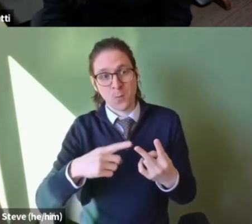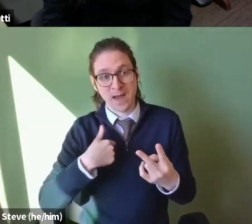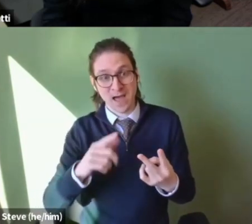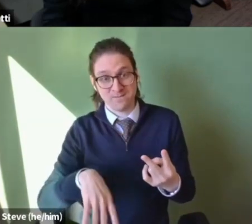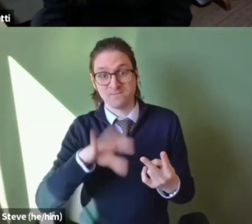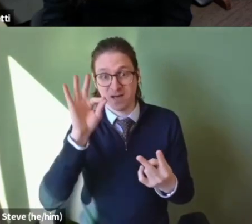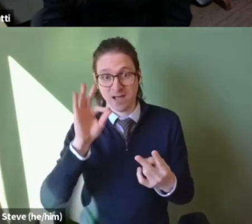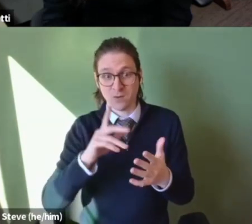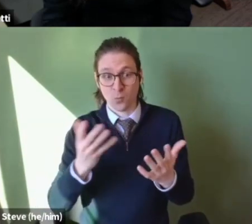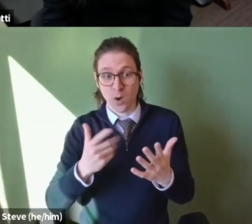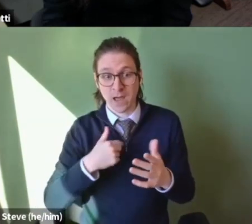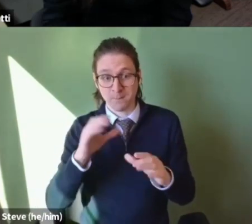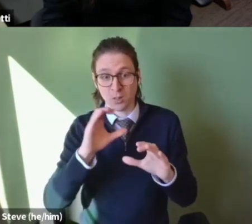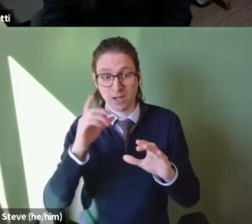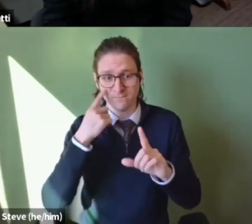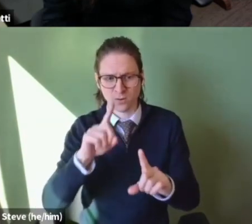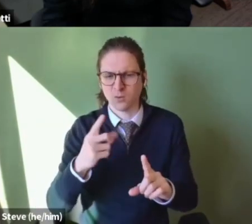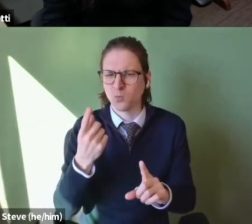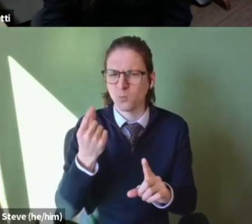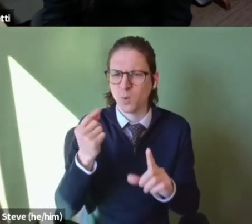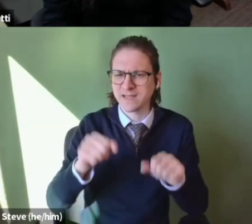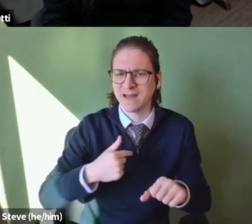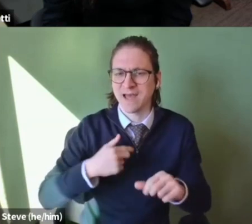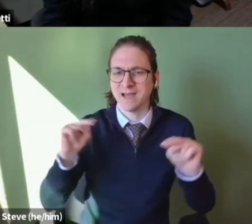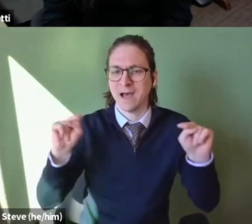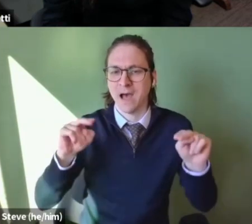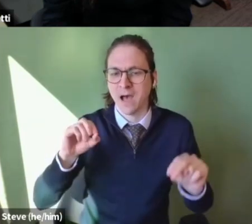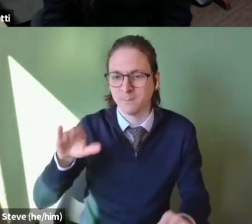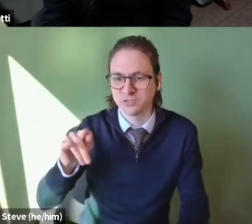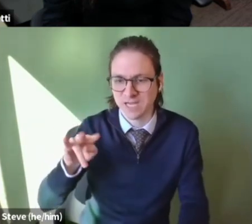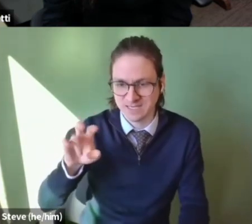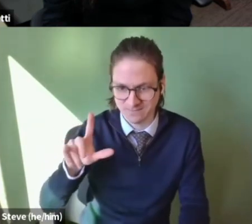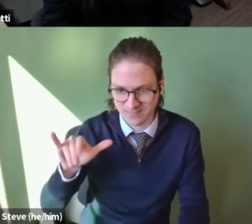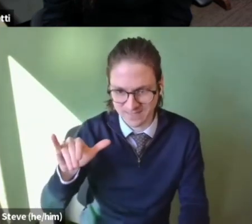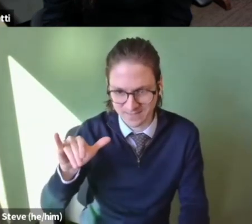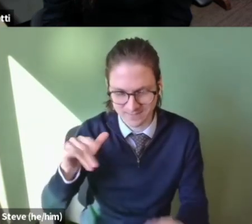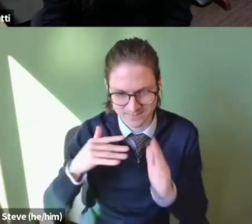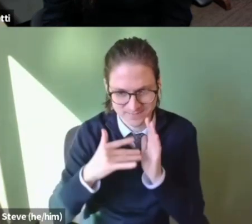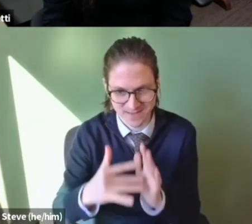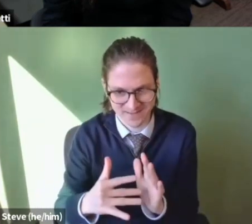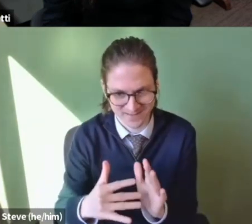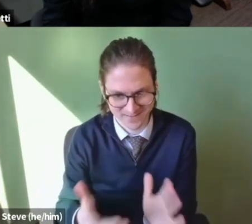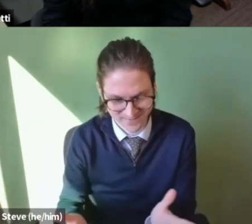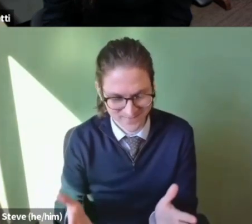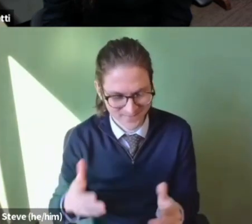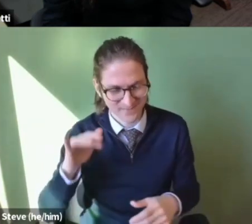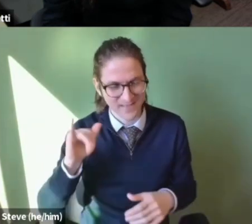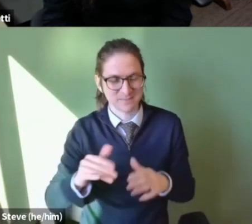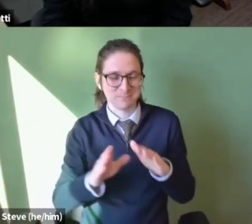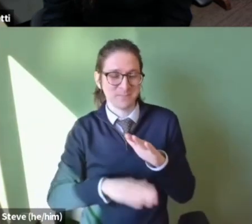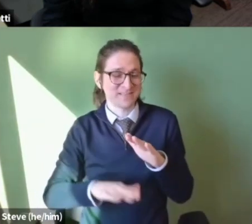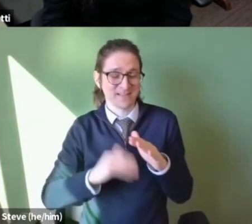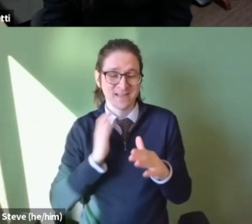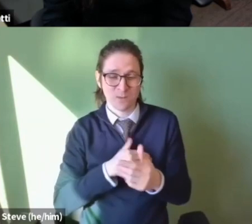look at, that I could objectively study that, right? So that's basically what we do. It's